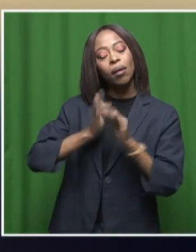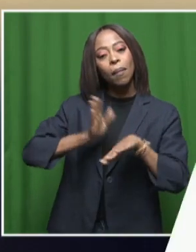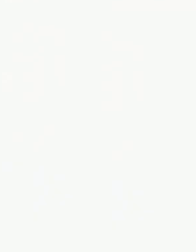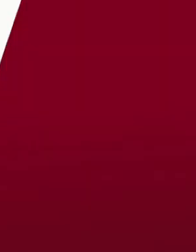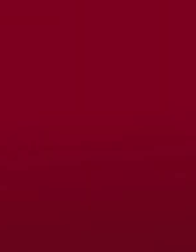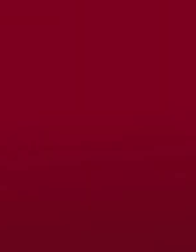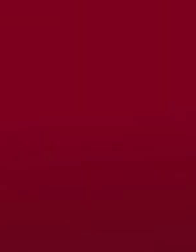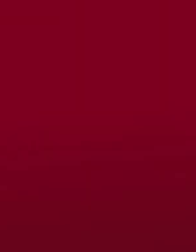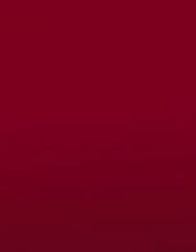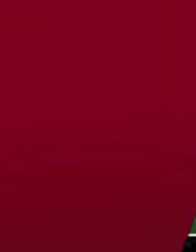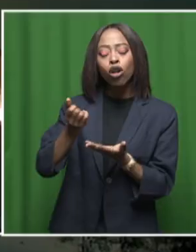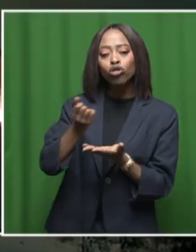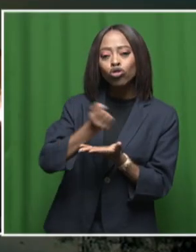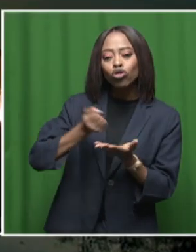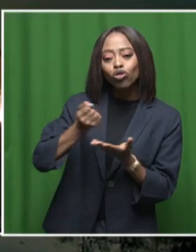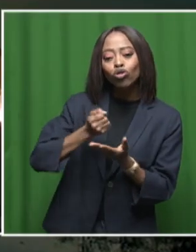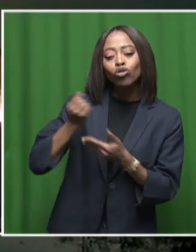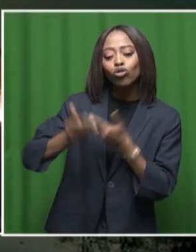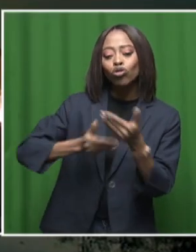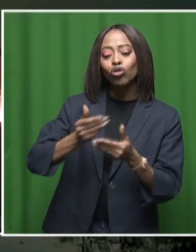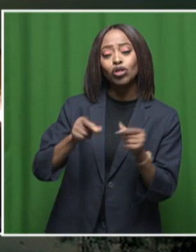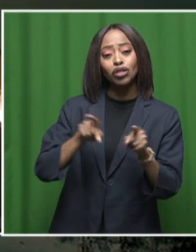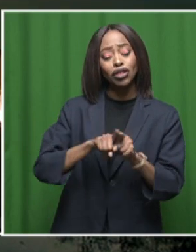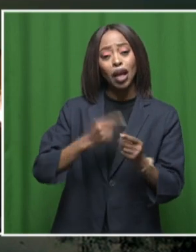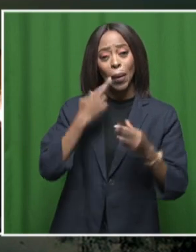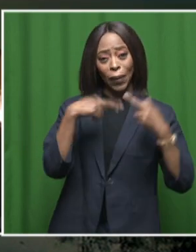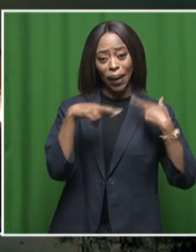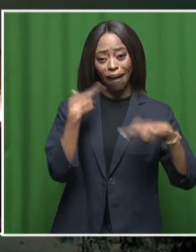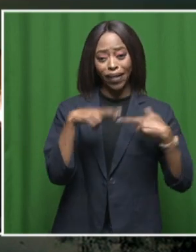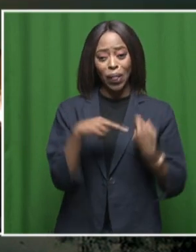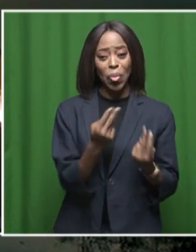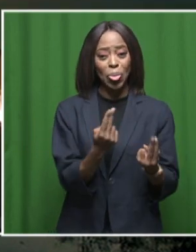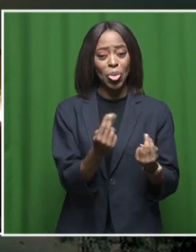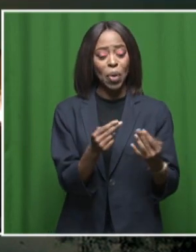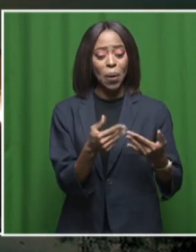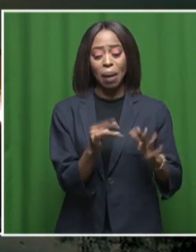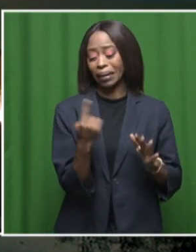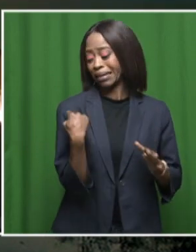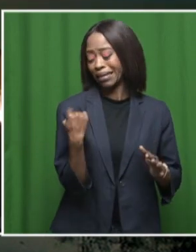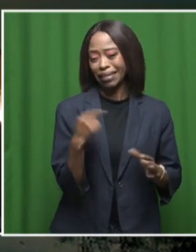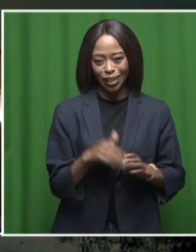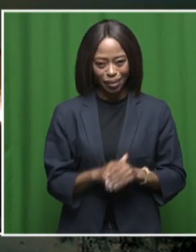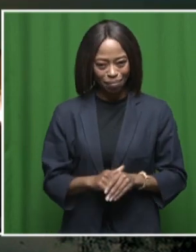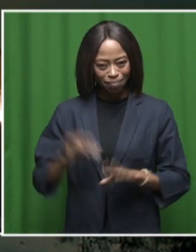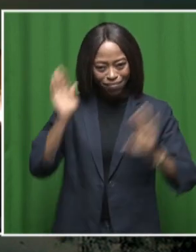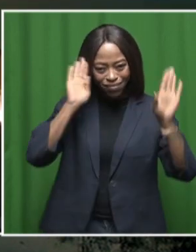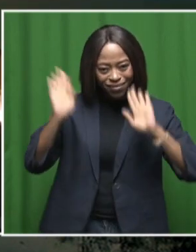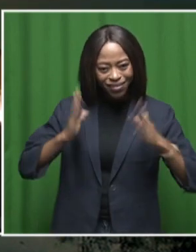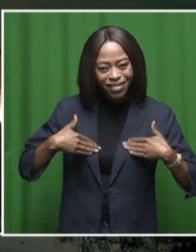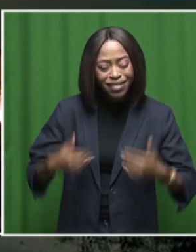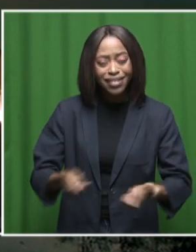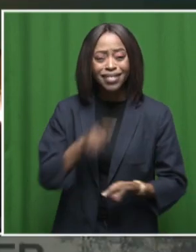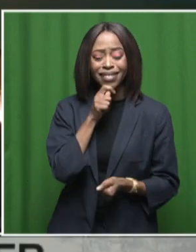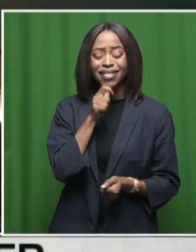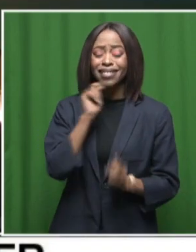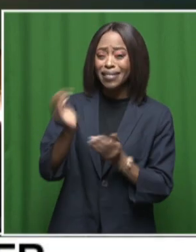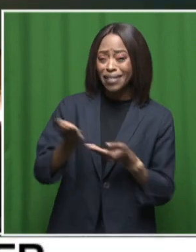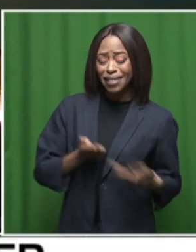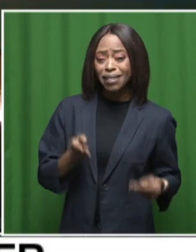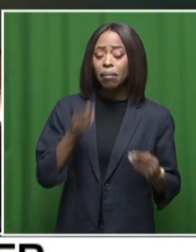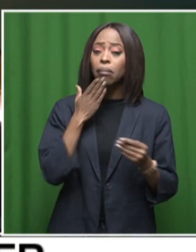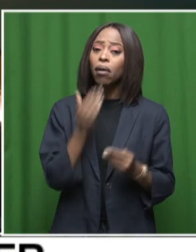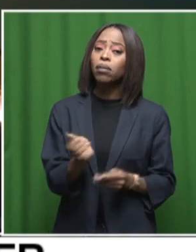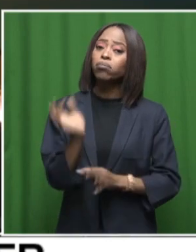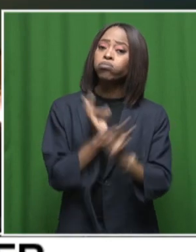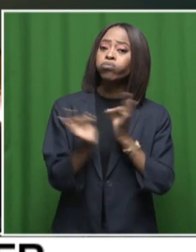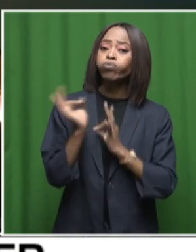culinary journey as well as her newly opened restaurant. Good morning, Chef. Welcome to Morning Live. Take us through